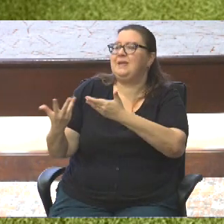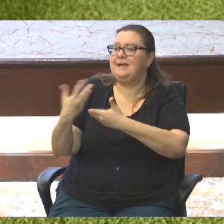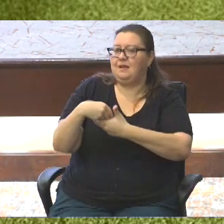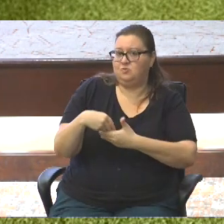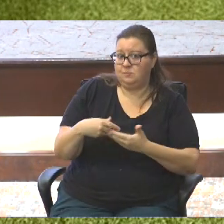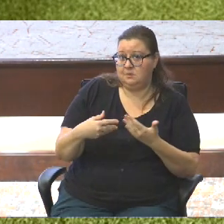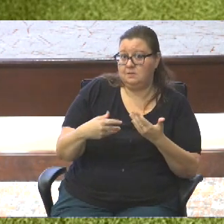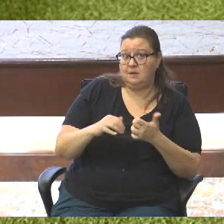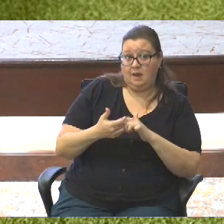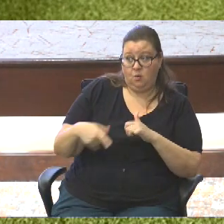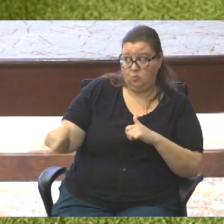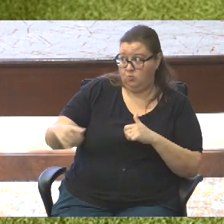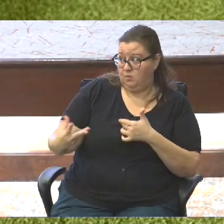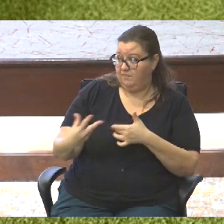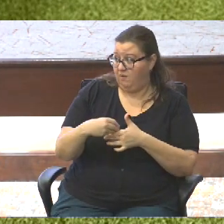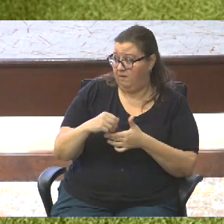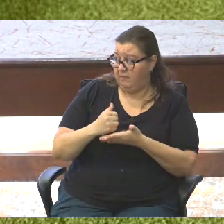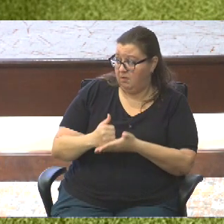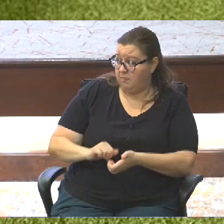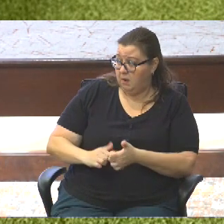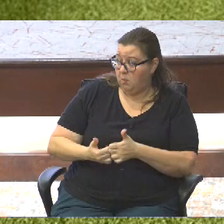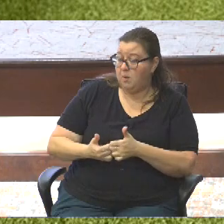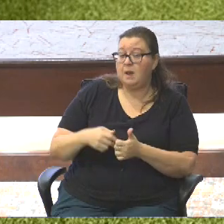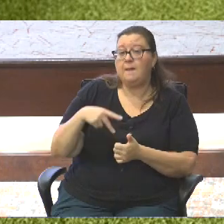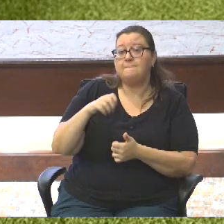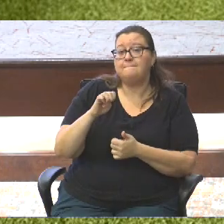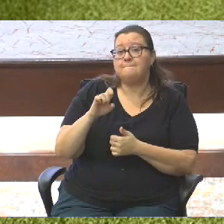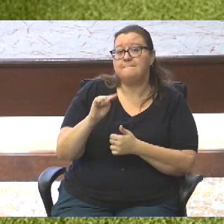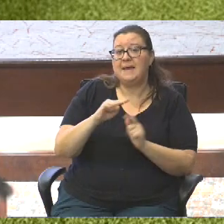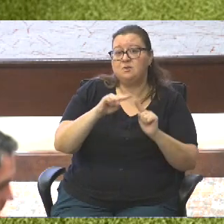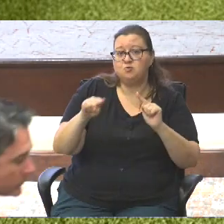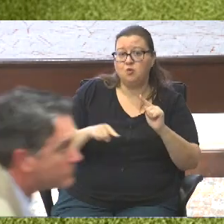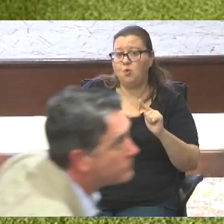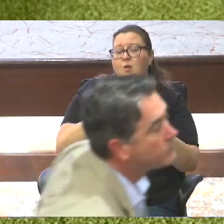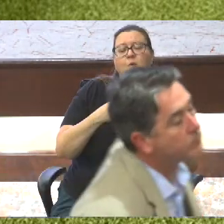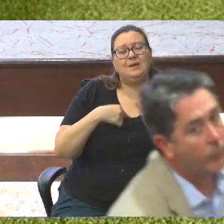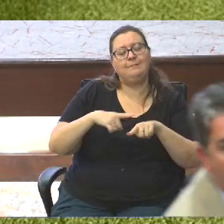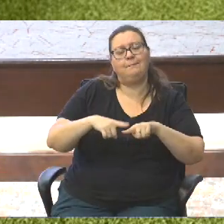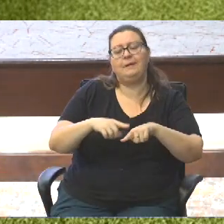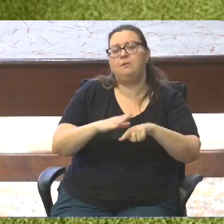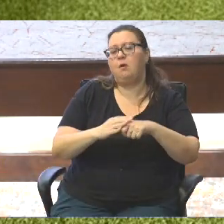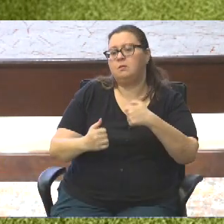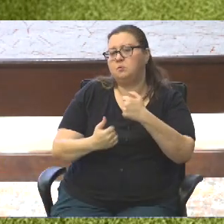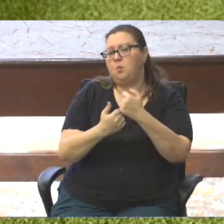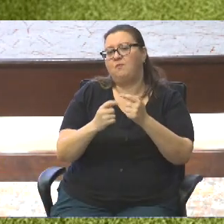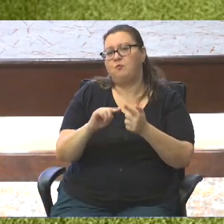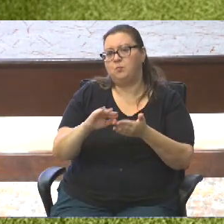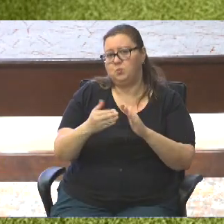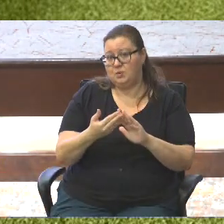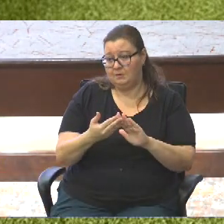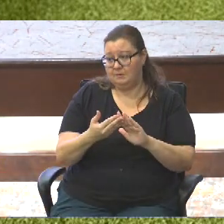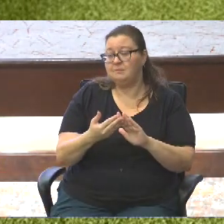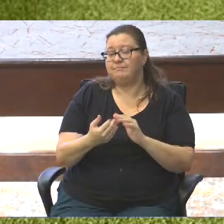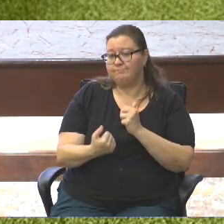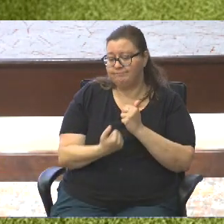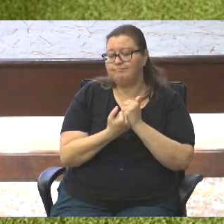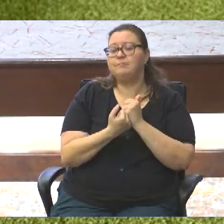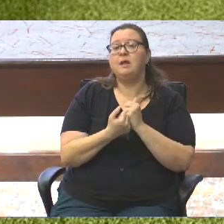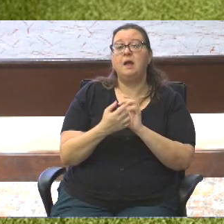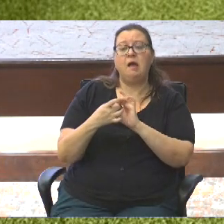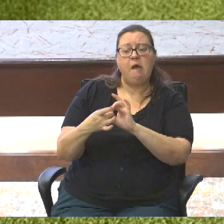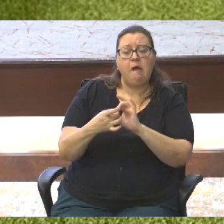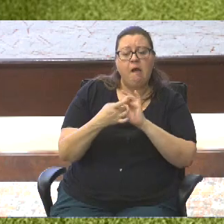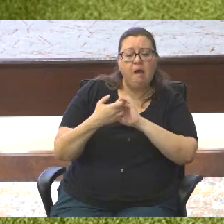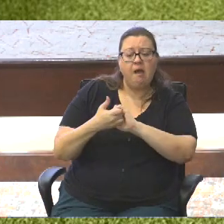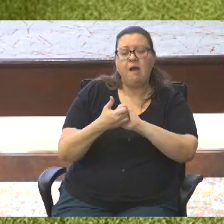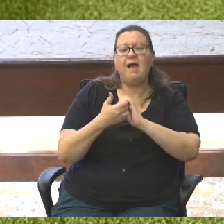So how can you help? Pet Circle is very reliant on the support of the community. Strong involvement creates and strengthens